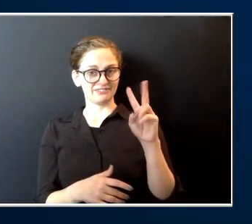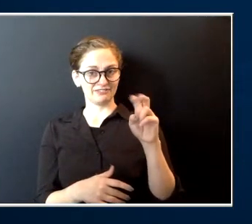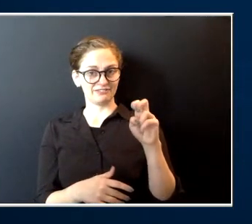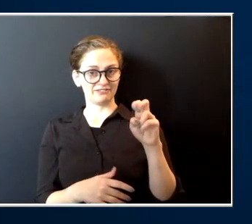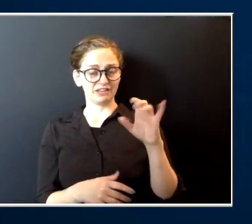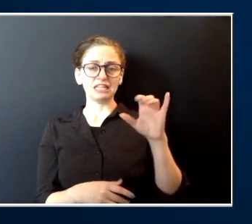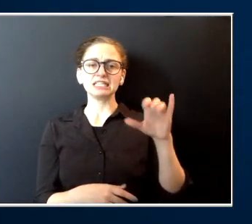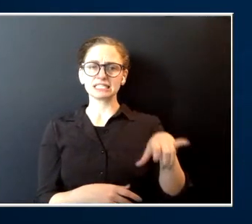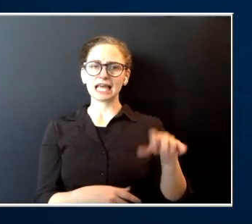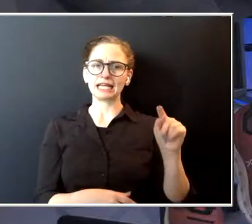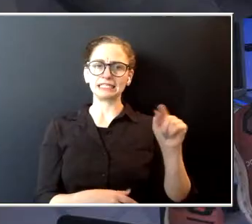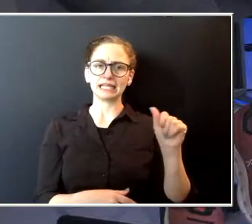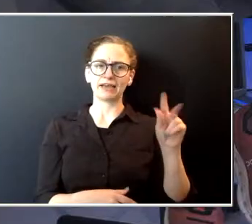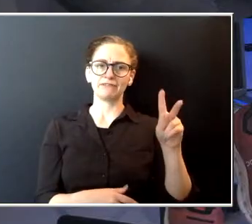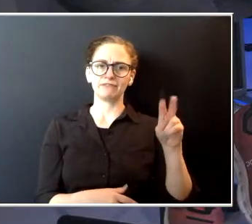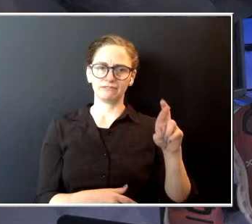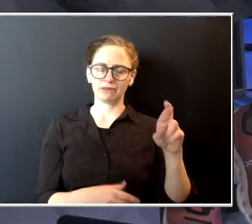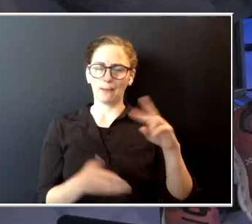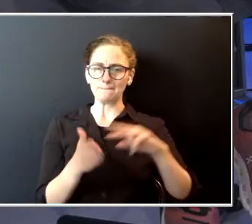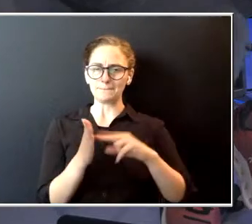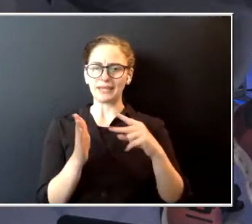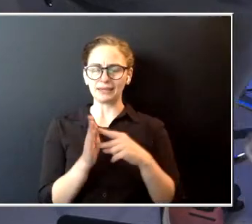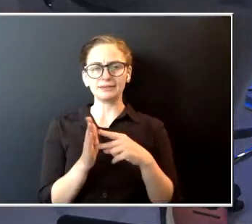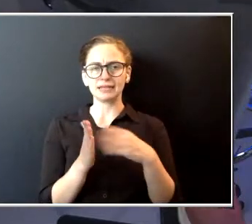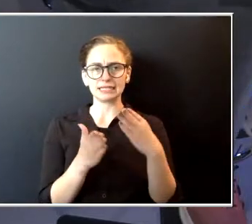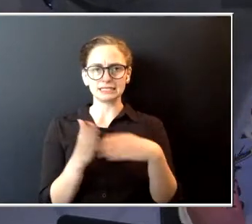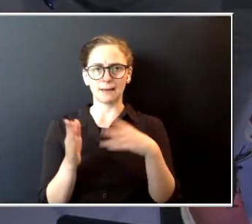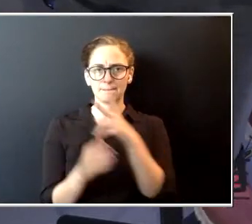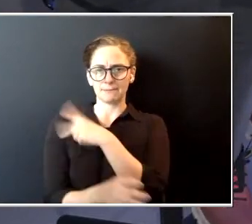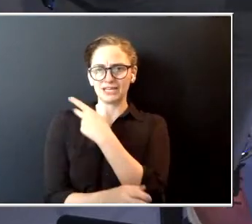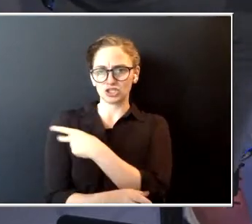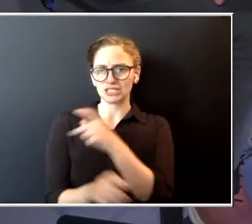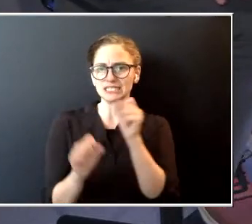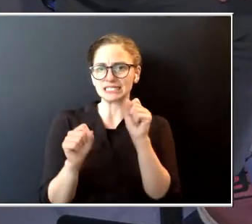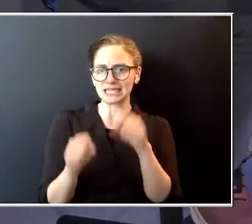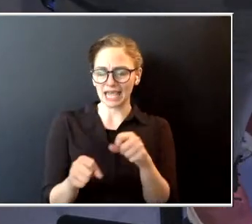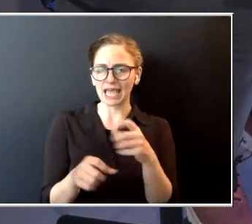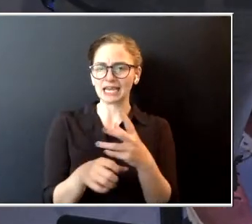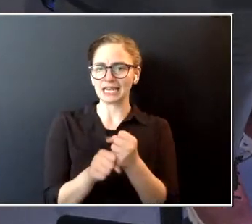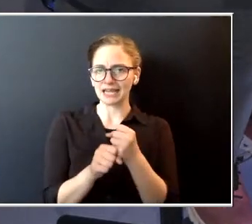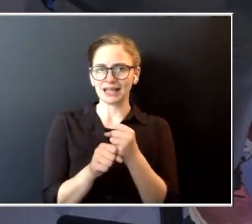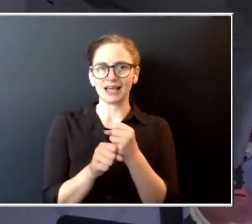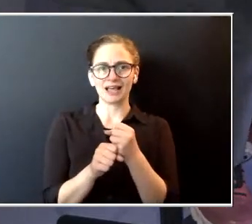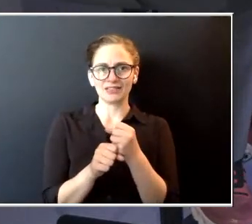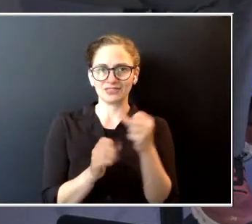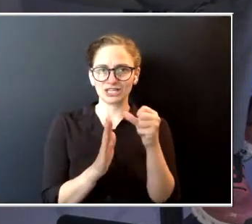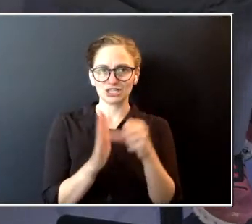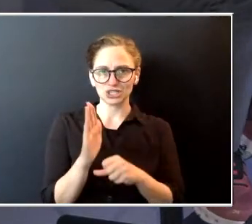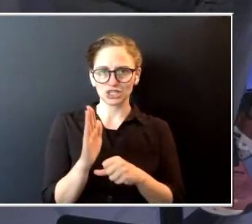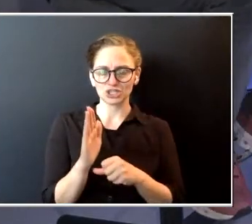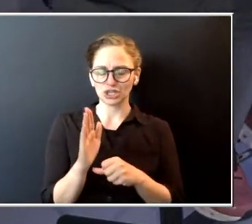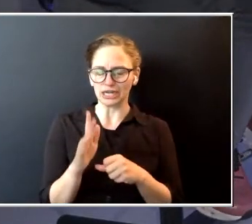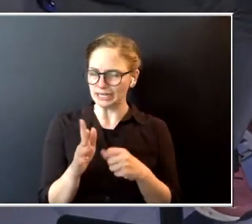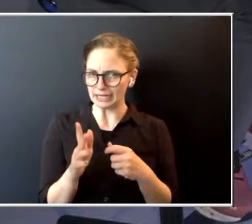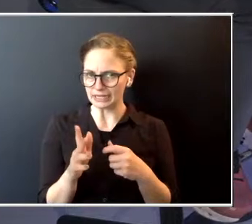have surgery? Great question. You have to tell me the question. Okay, that's right. You're so here's the question.